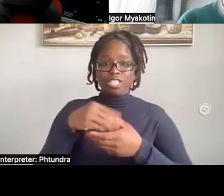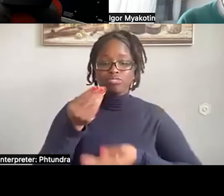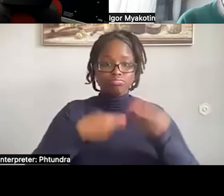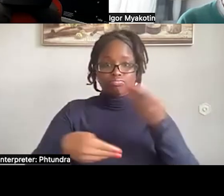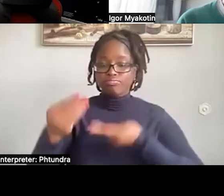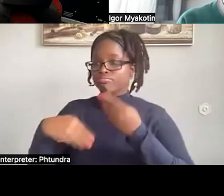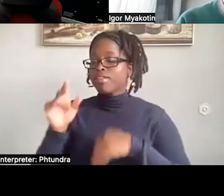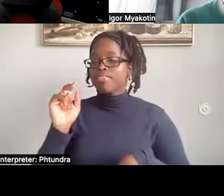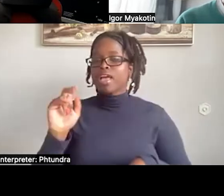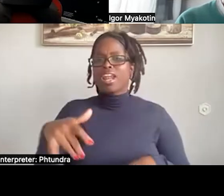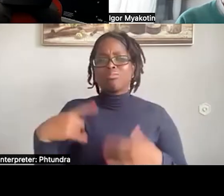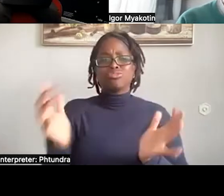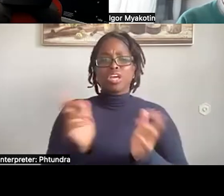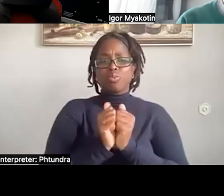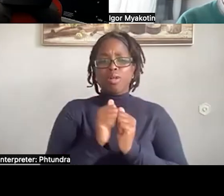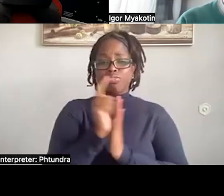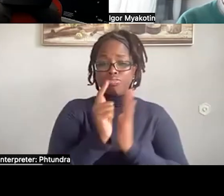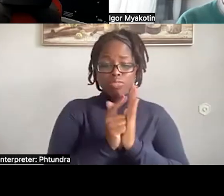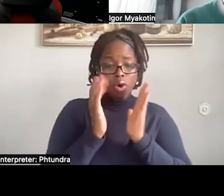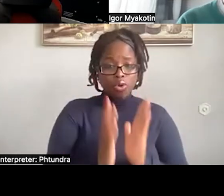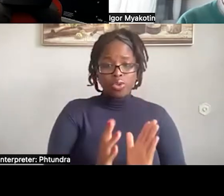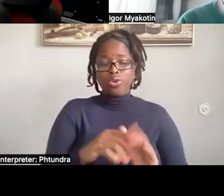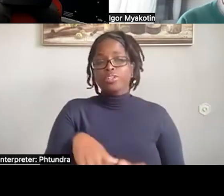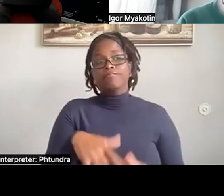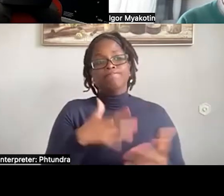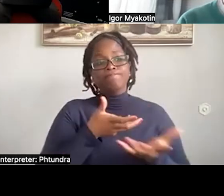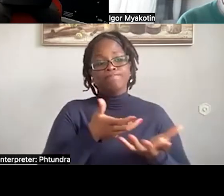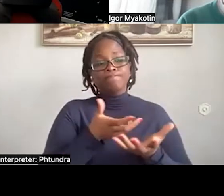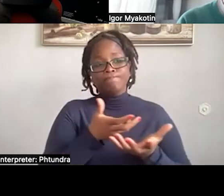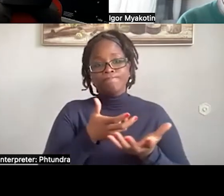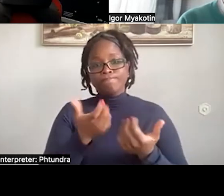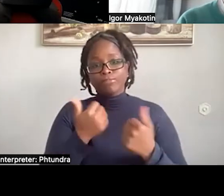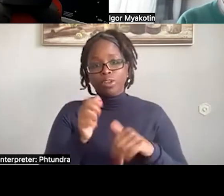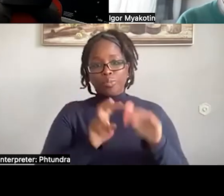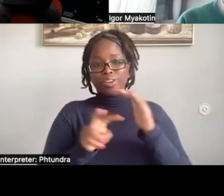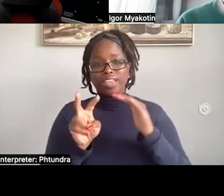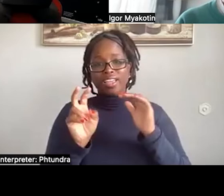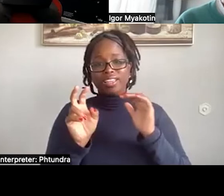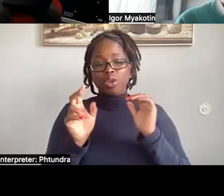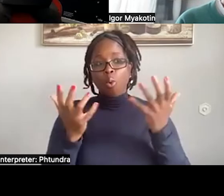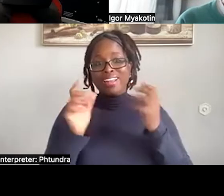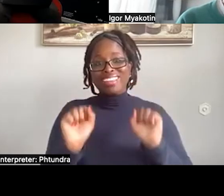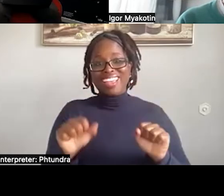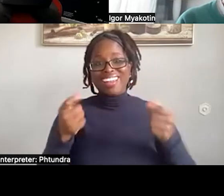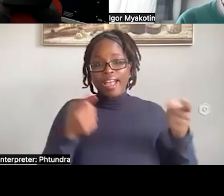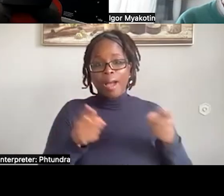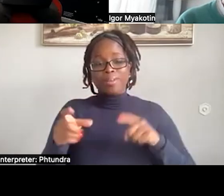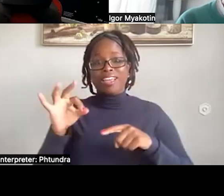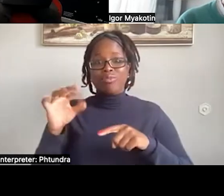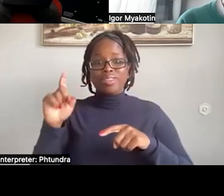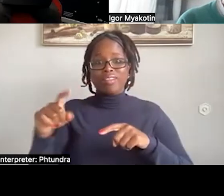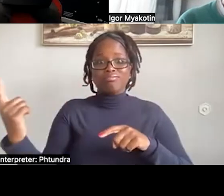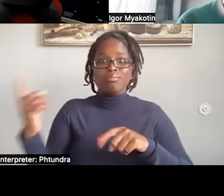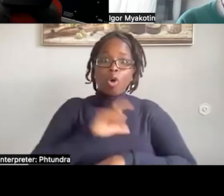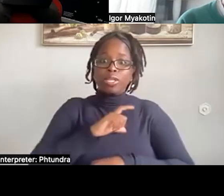to lawyers and trying to kind of predict what could happen if we got arrested.